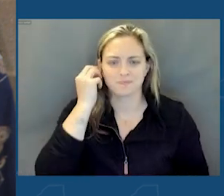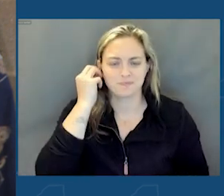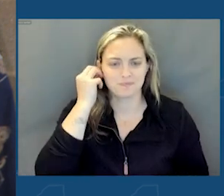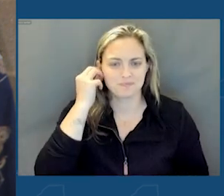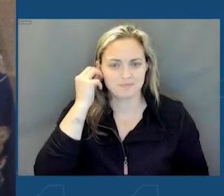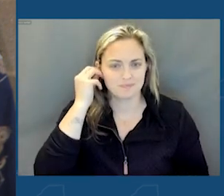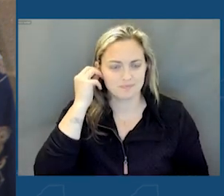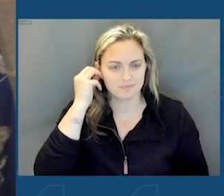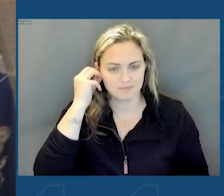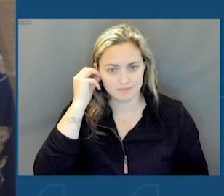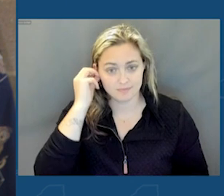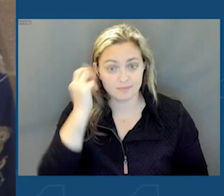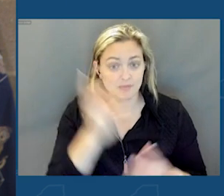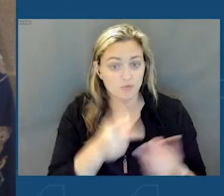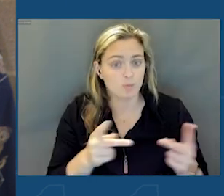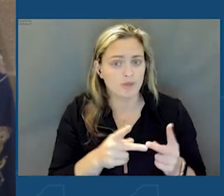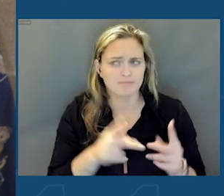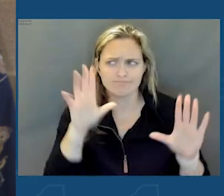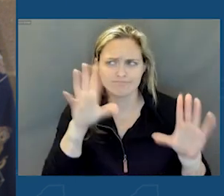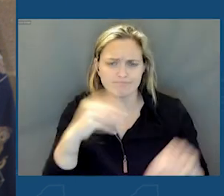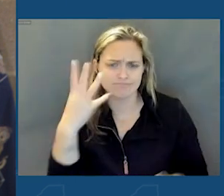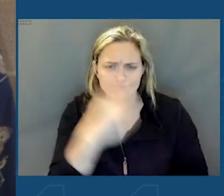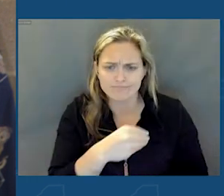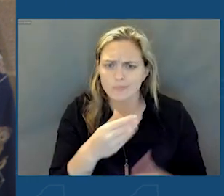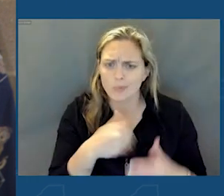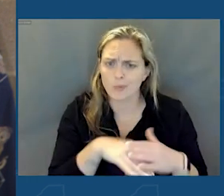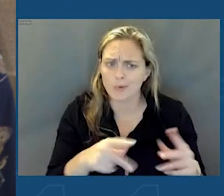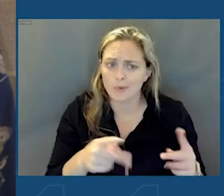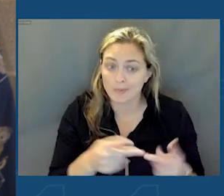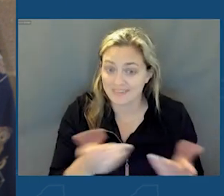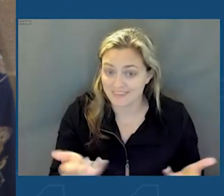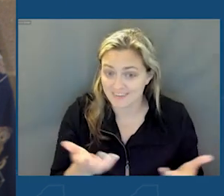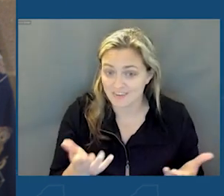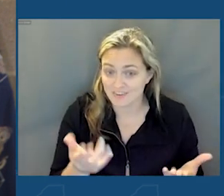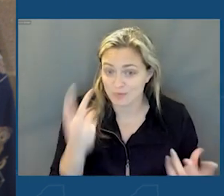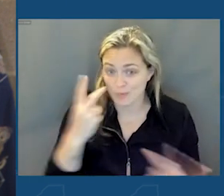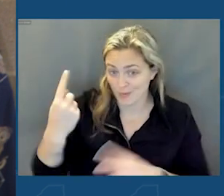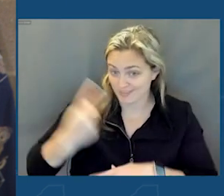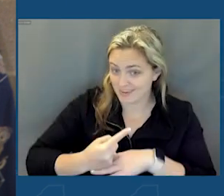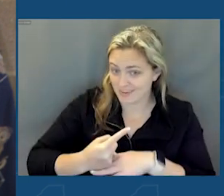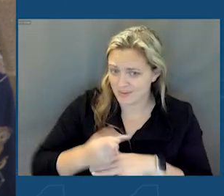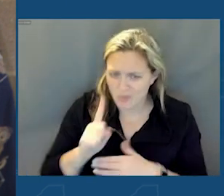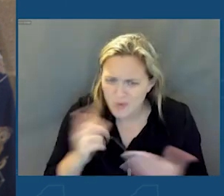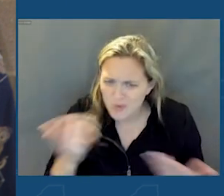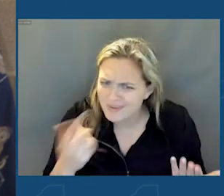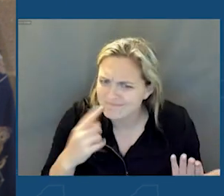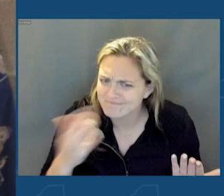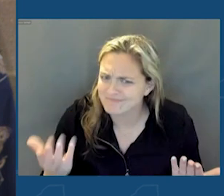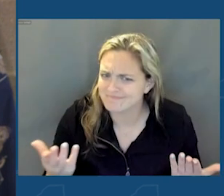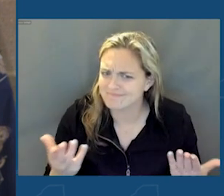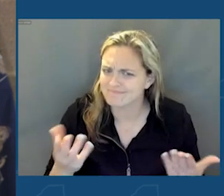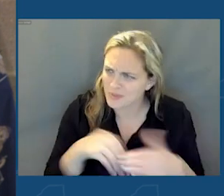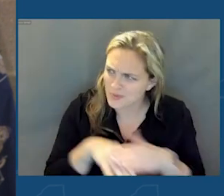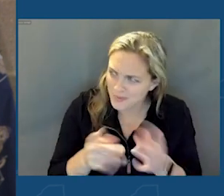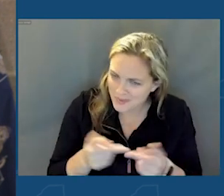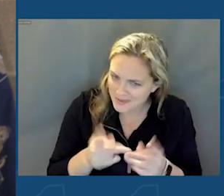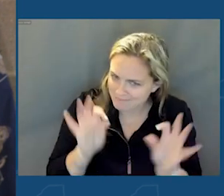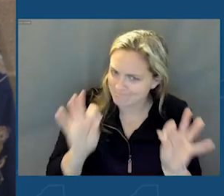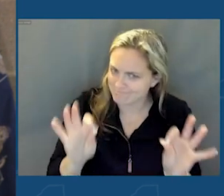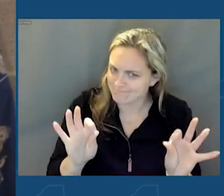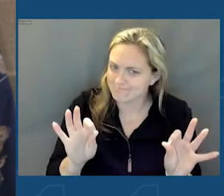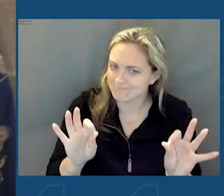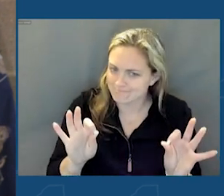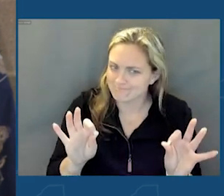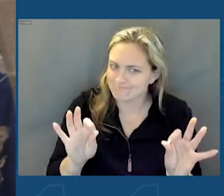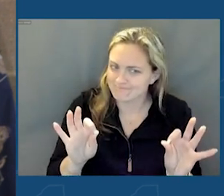is extraordinary. The birthplace of Memorial Day. Where else would we be on Memorial Day but the birthplace right up in the road